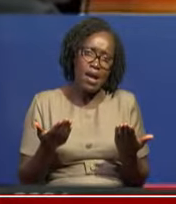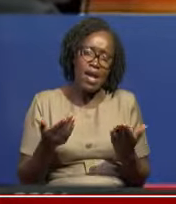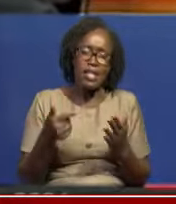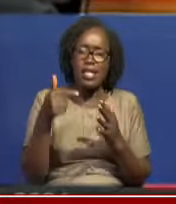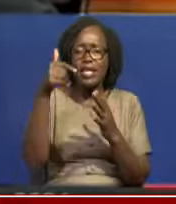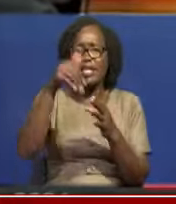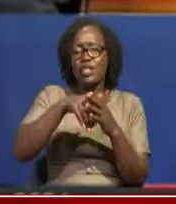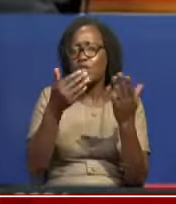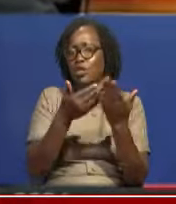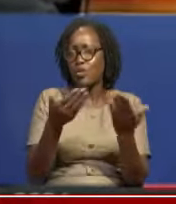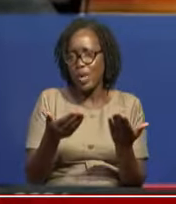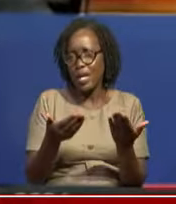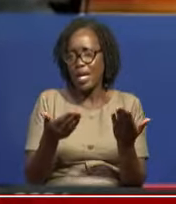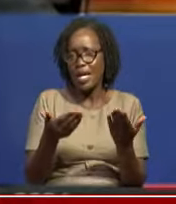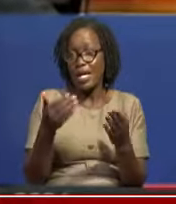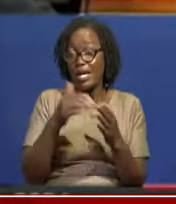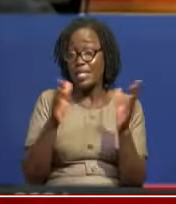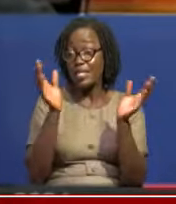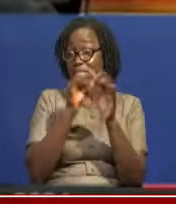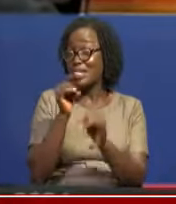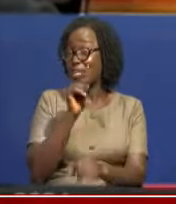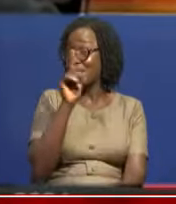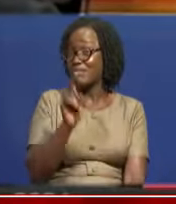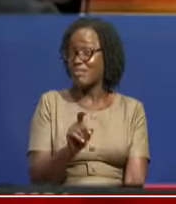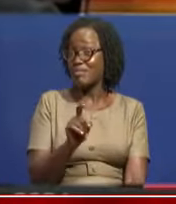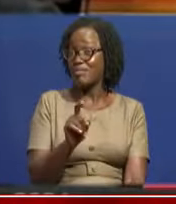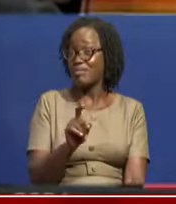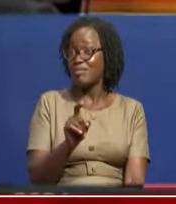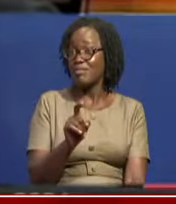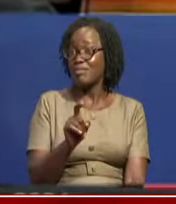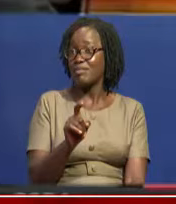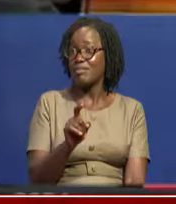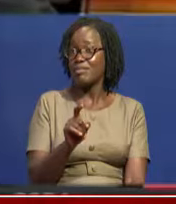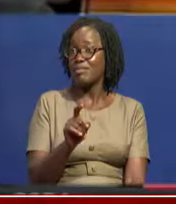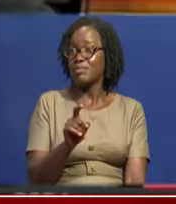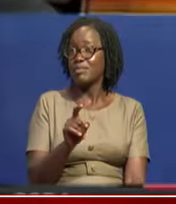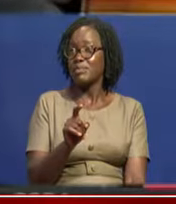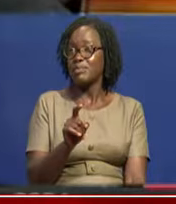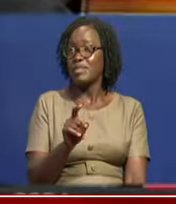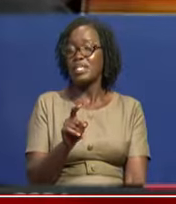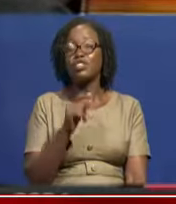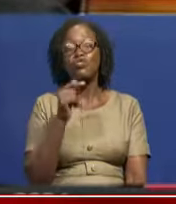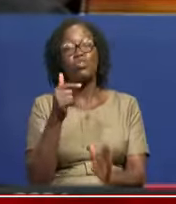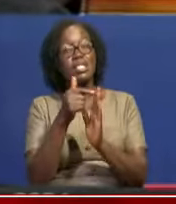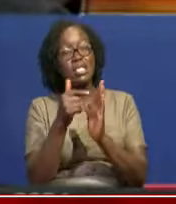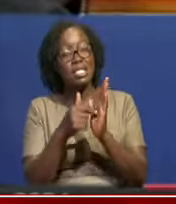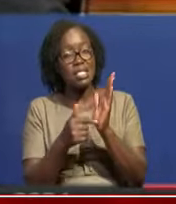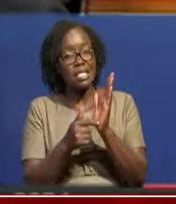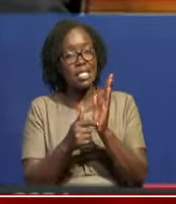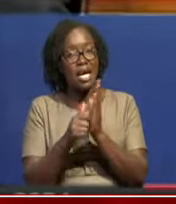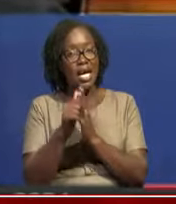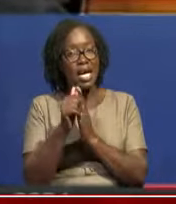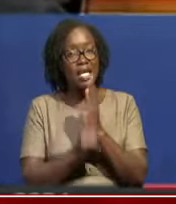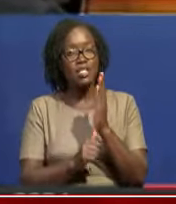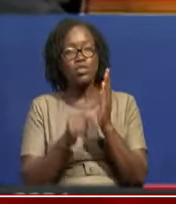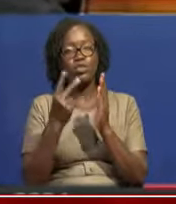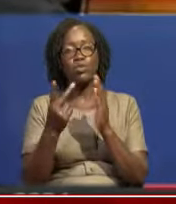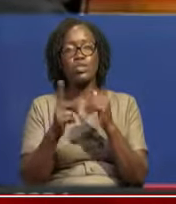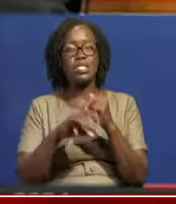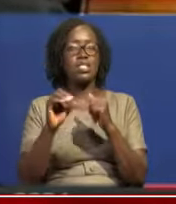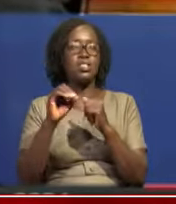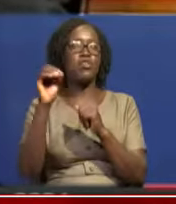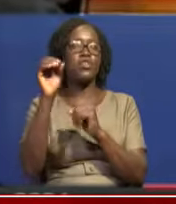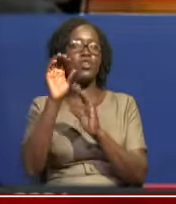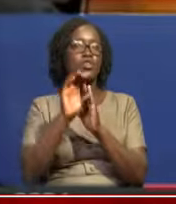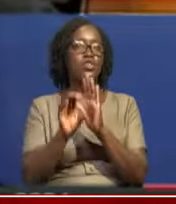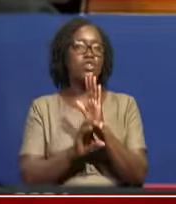of the executive? That's the question we are asking. He is neither listed under Article 260 of the